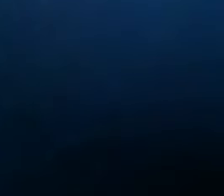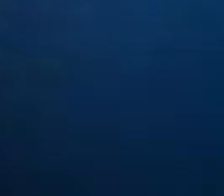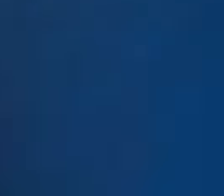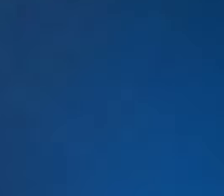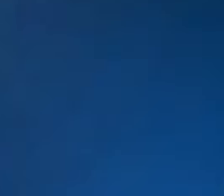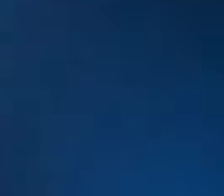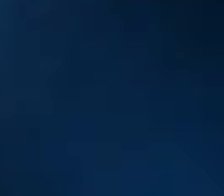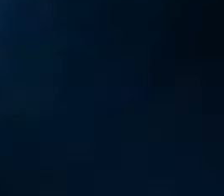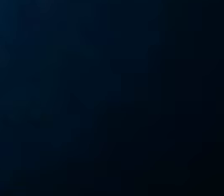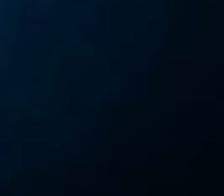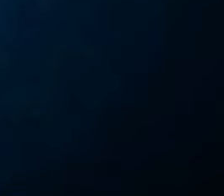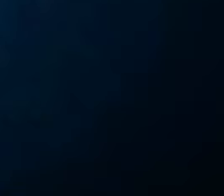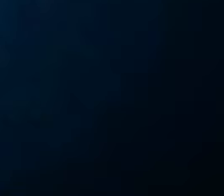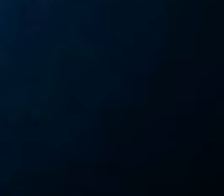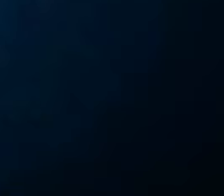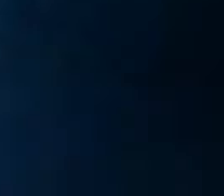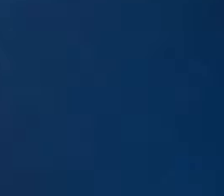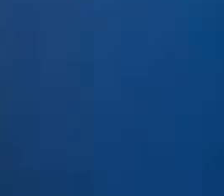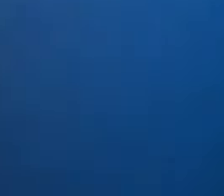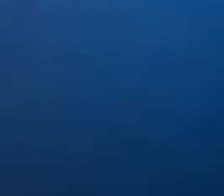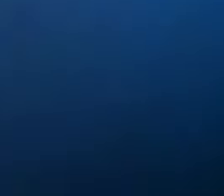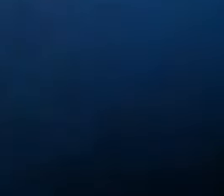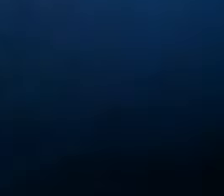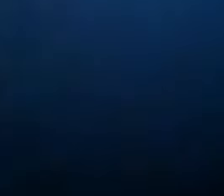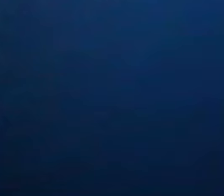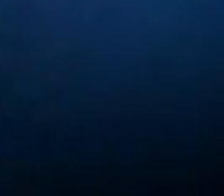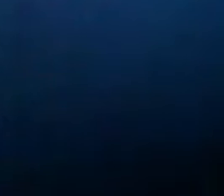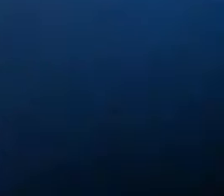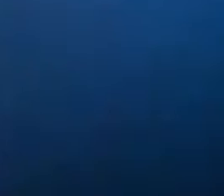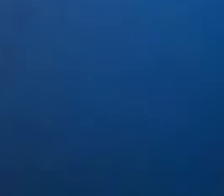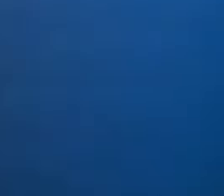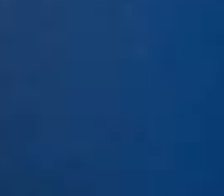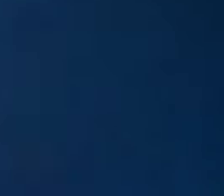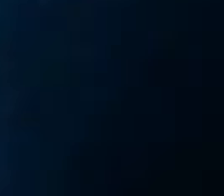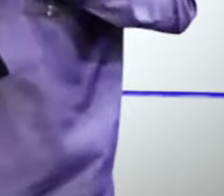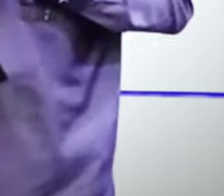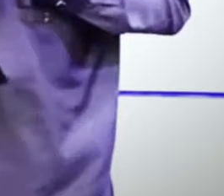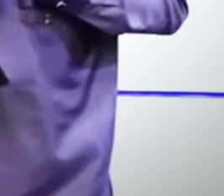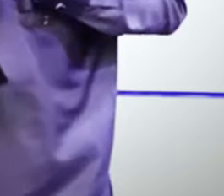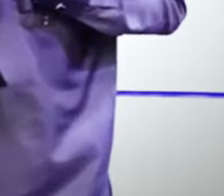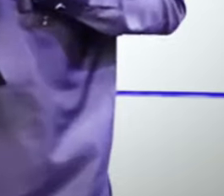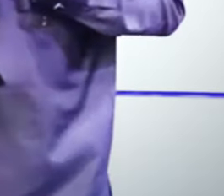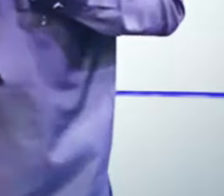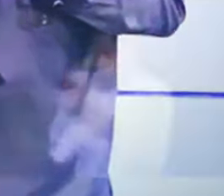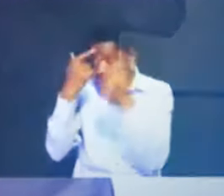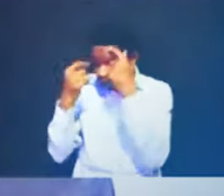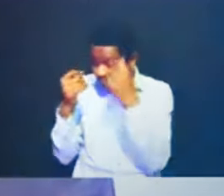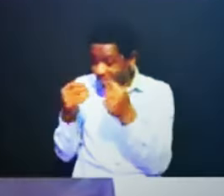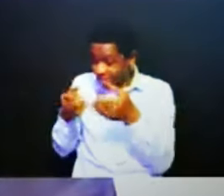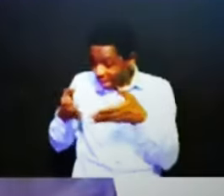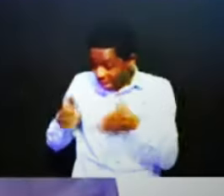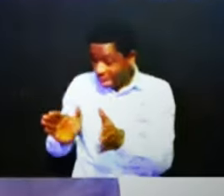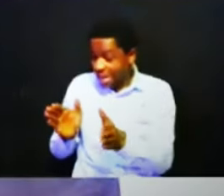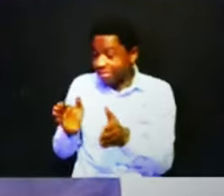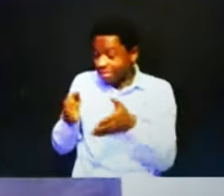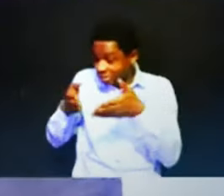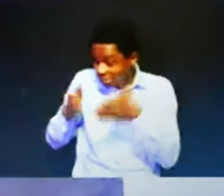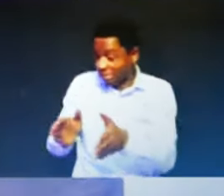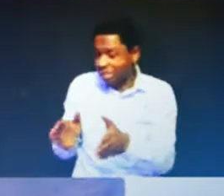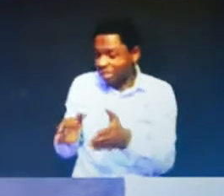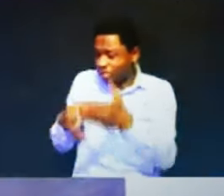when you are setting standards, be careful, because you are dealing with human beings. So you don't get always bitter, fighting